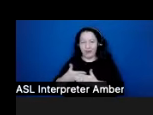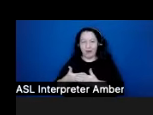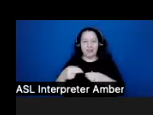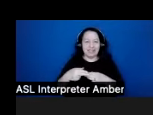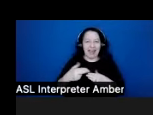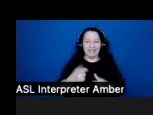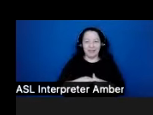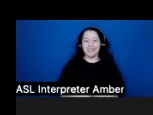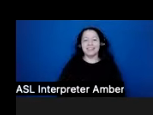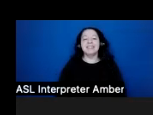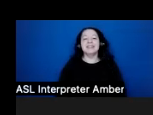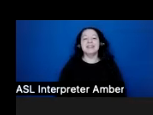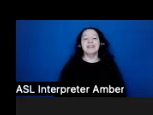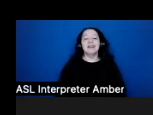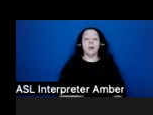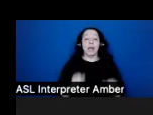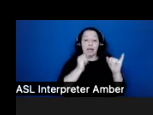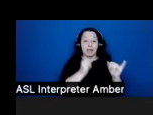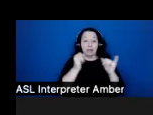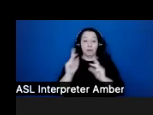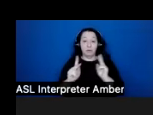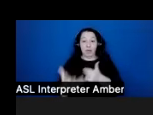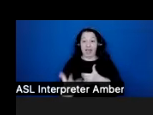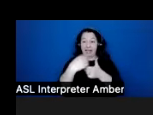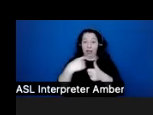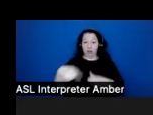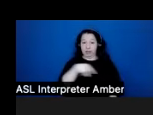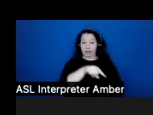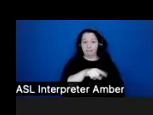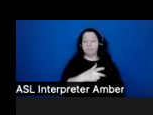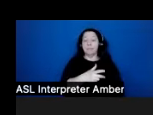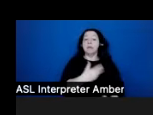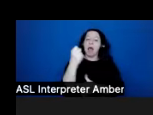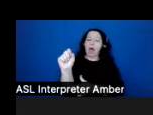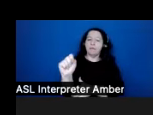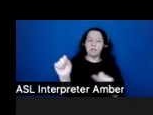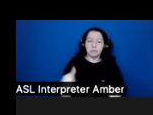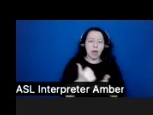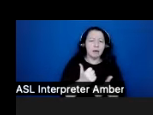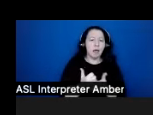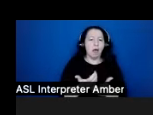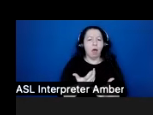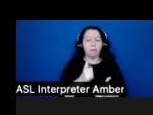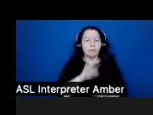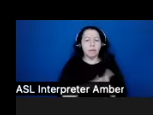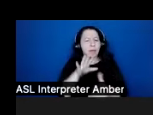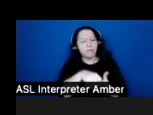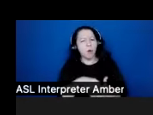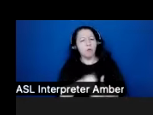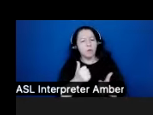so engaging the individual, right? Activism can help victims recover, but they alone will know when they are ready.